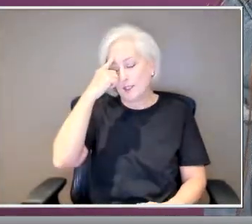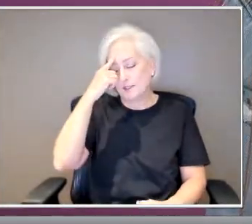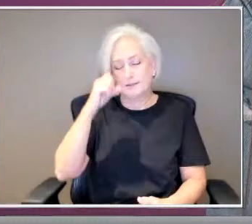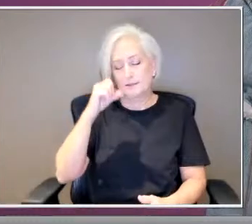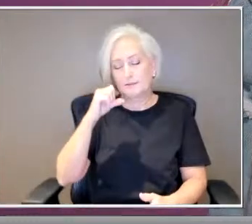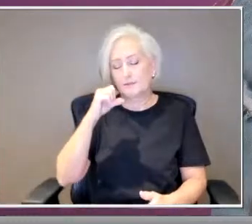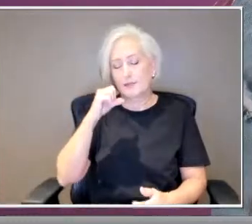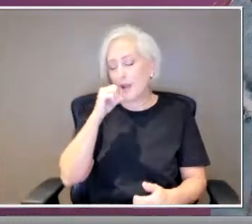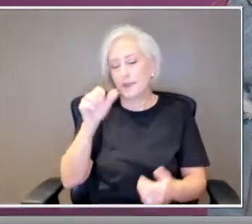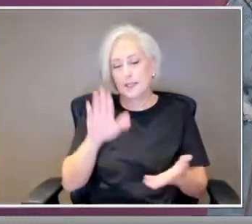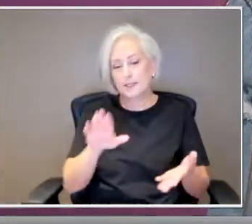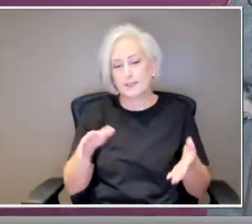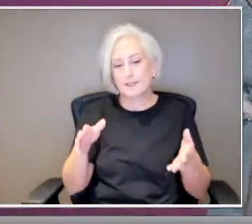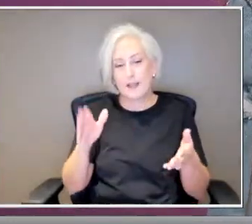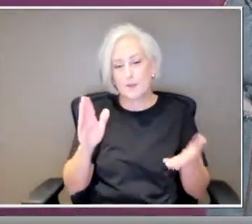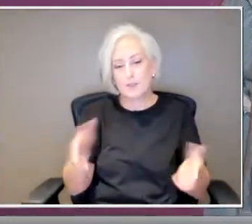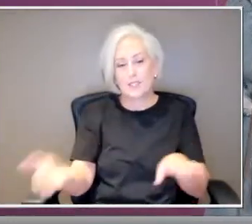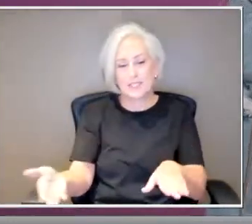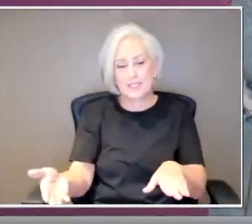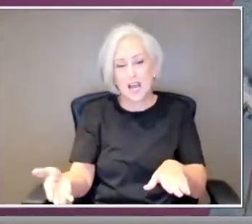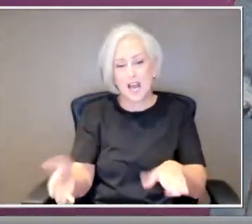to actually survive.